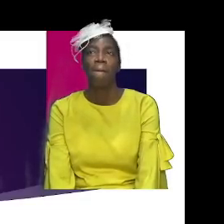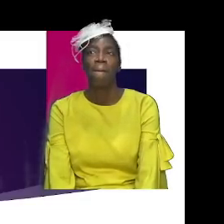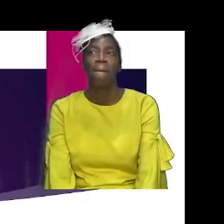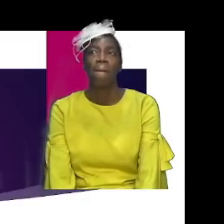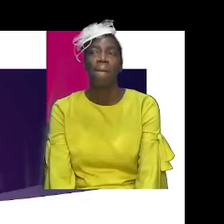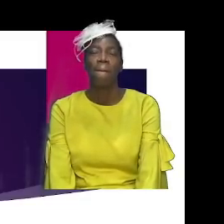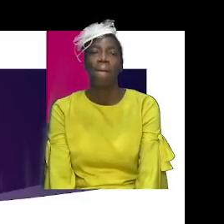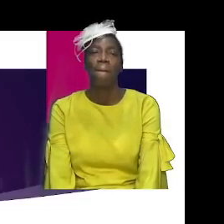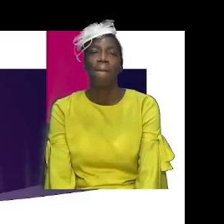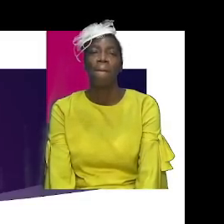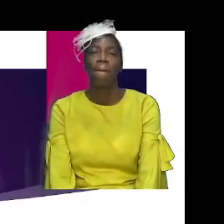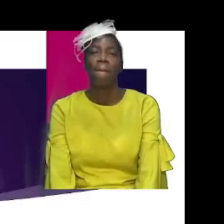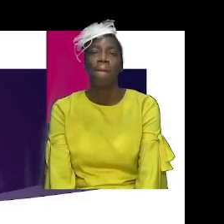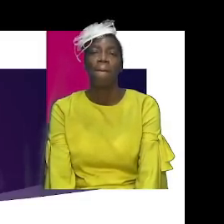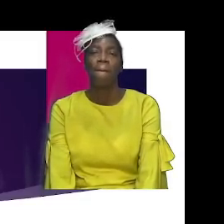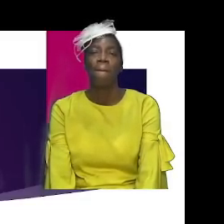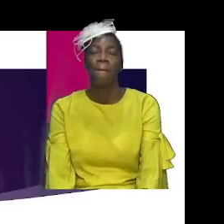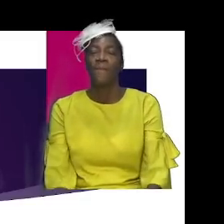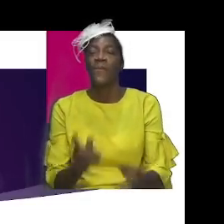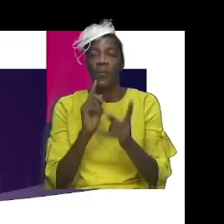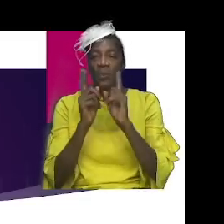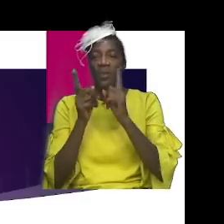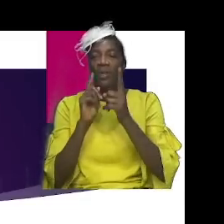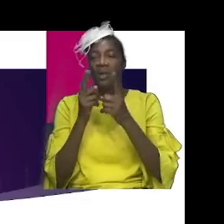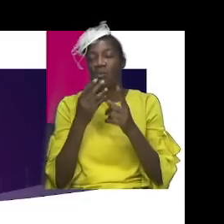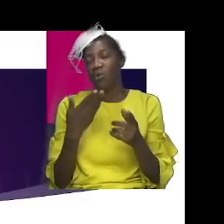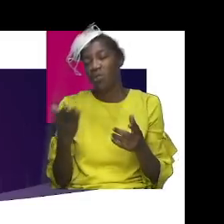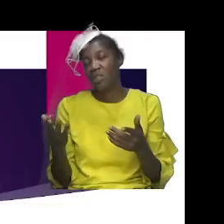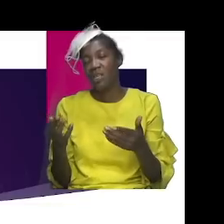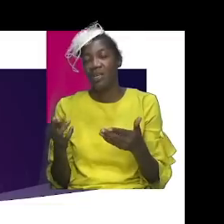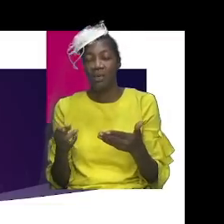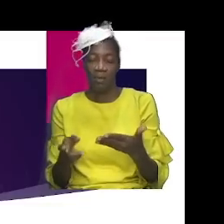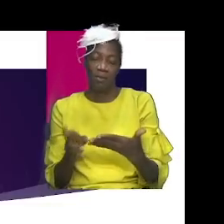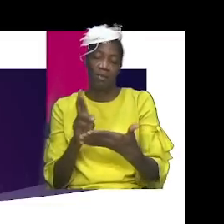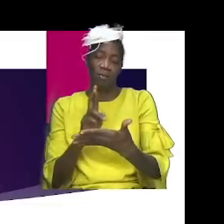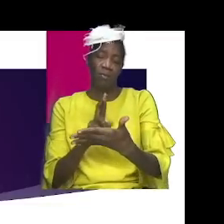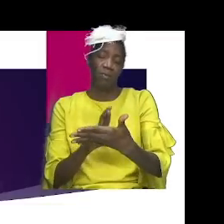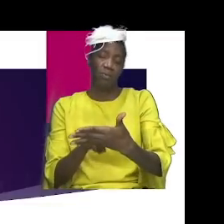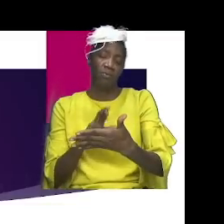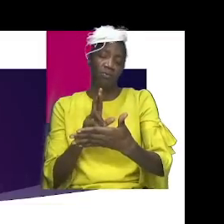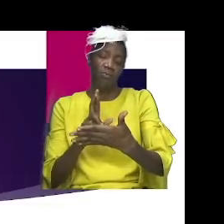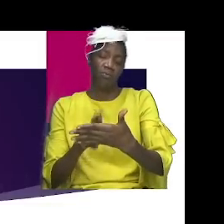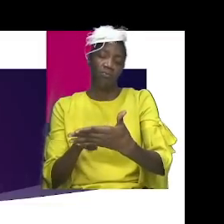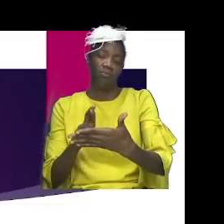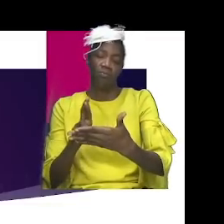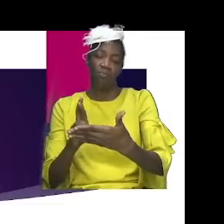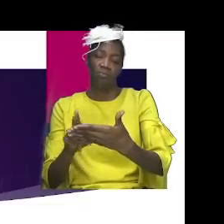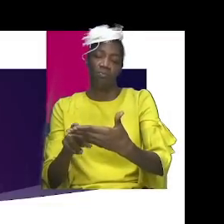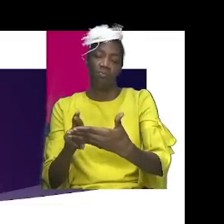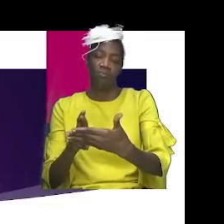about things being recorded. Years ago, there was